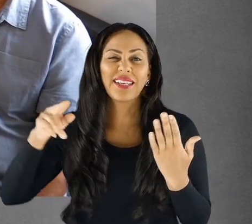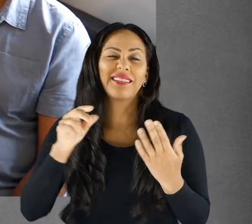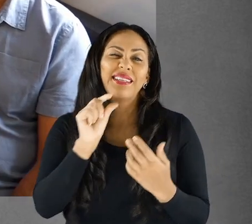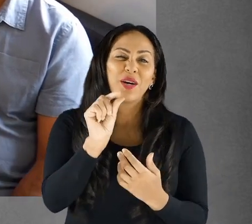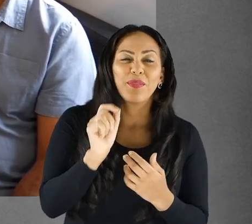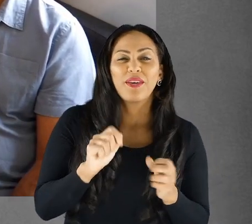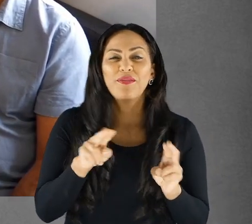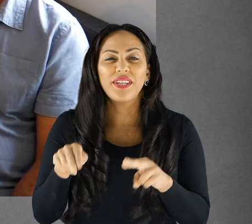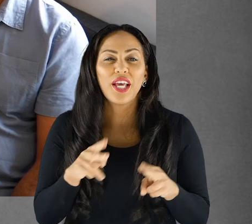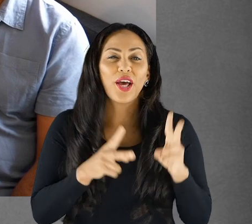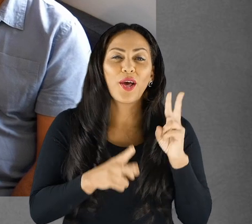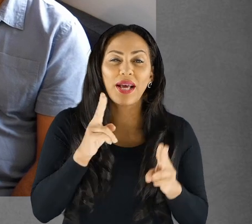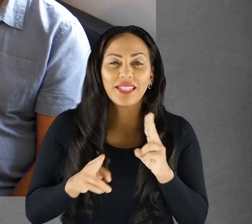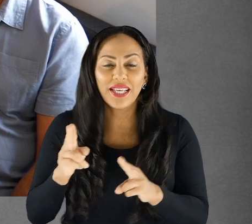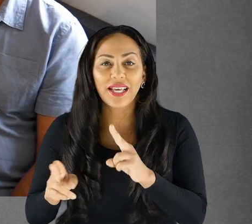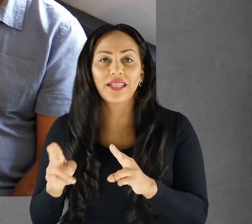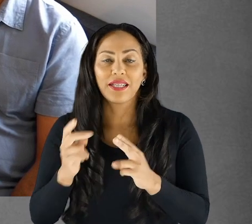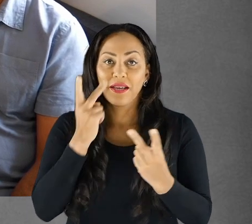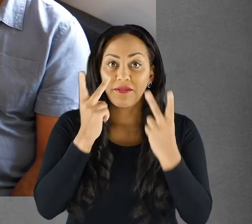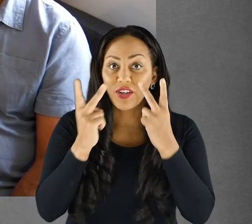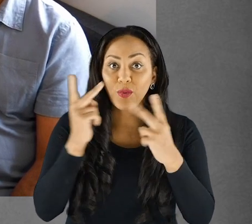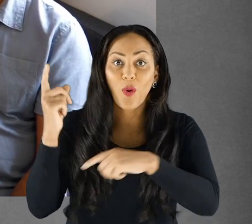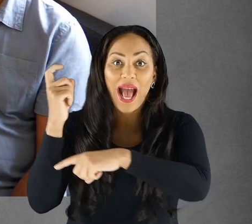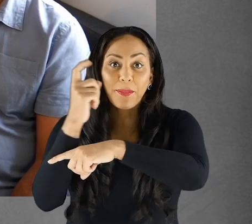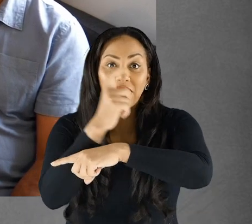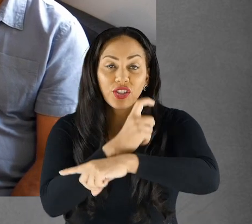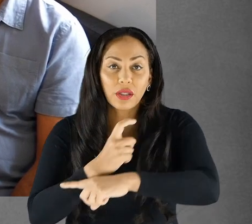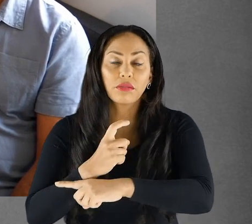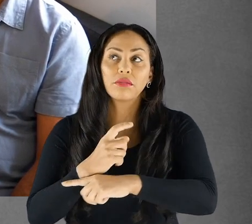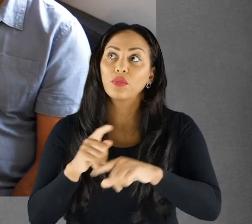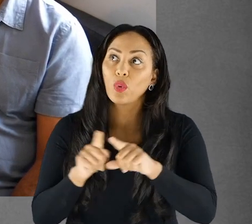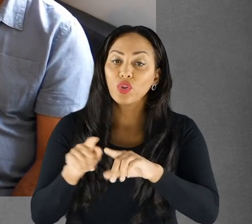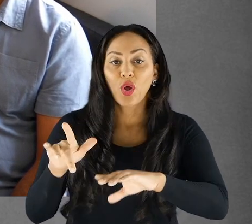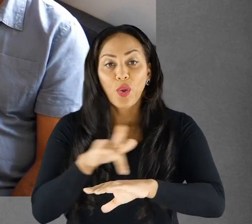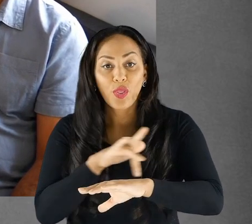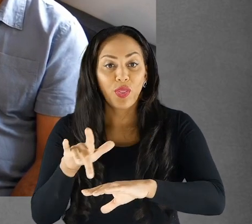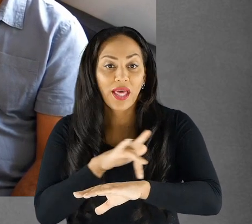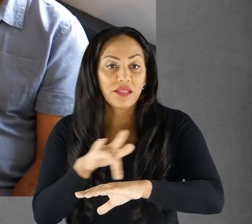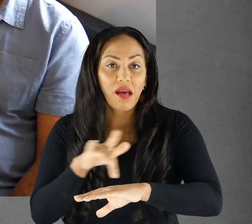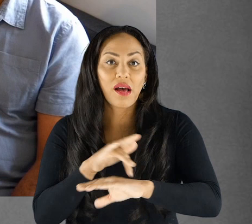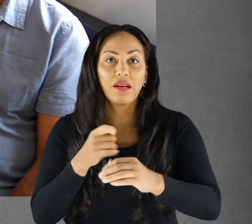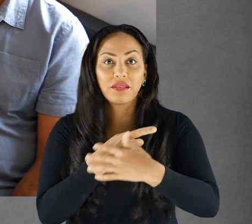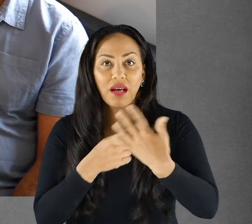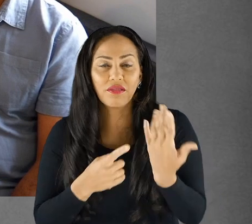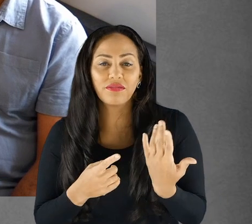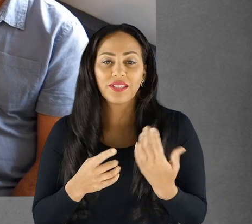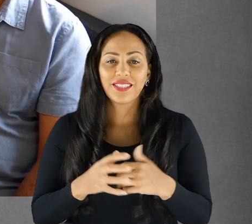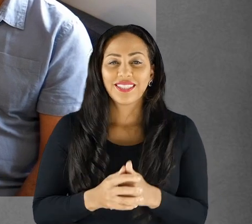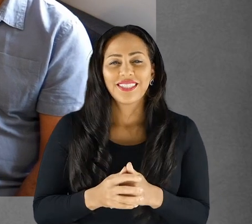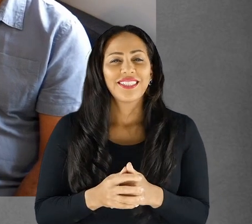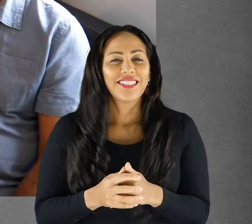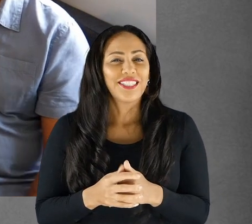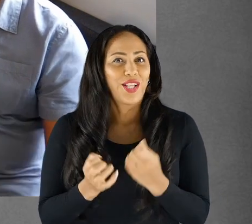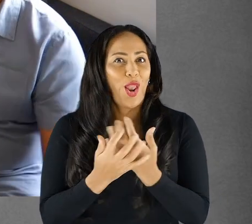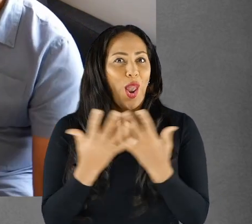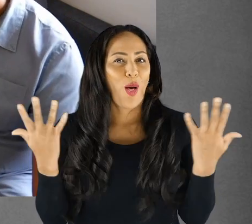bit of video editing and visual manipulation, animation stuff, and theatre as well, making theatre shows. Lots and lots